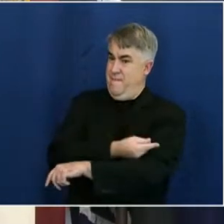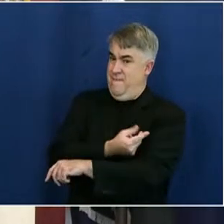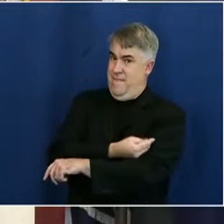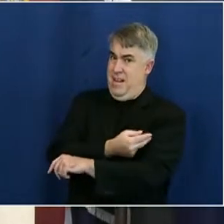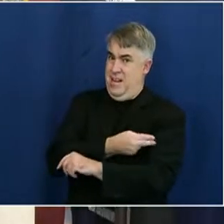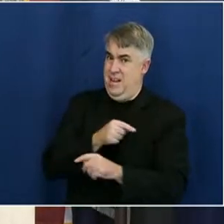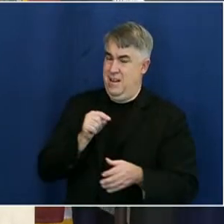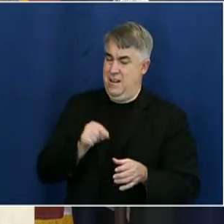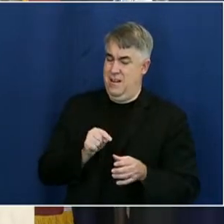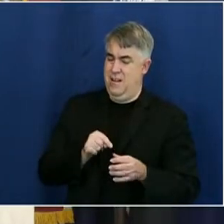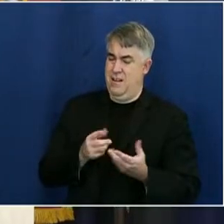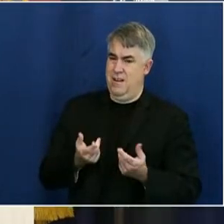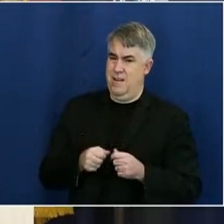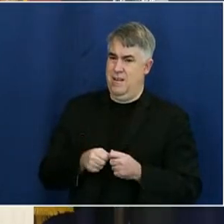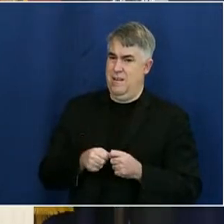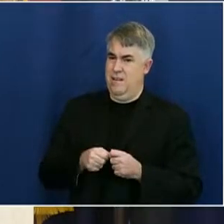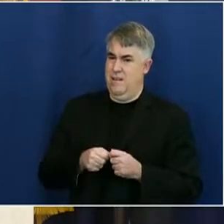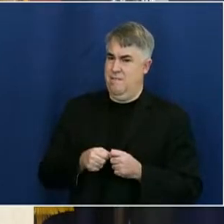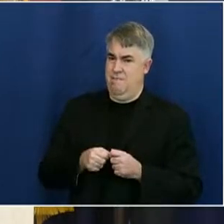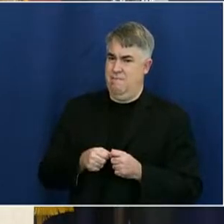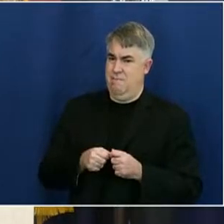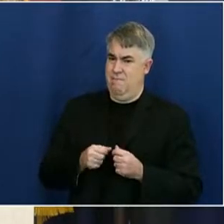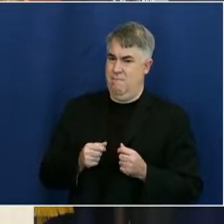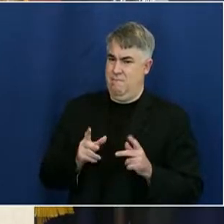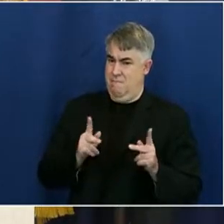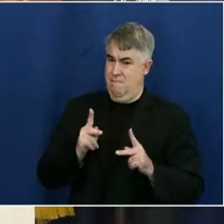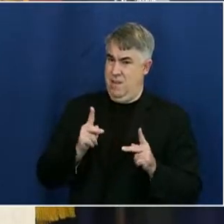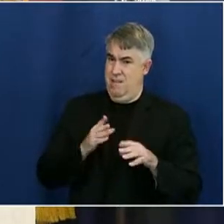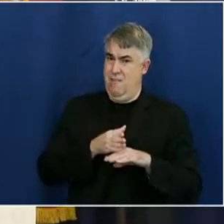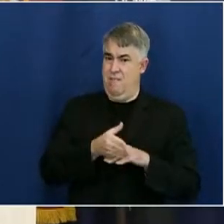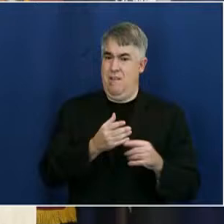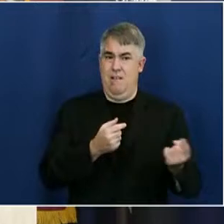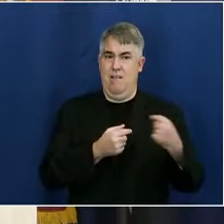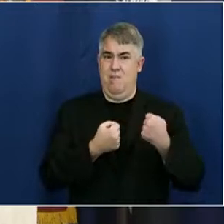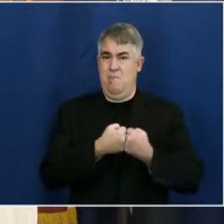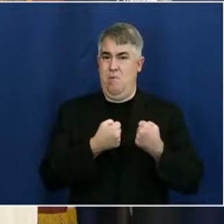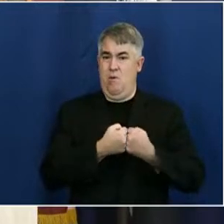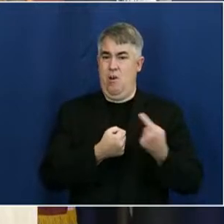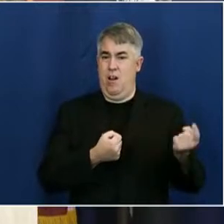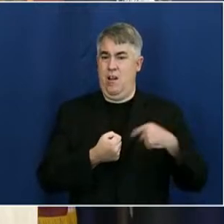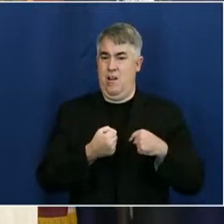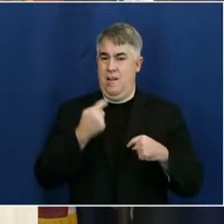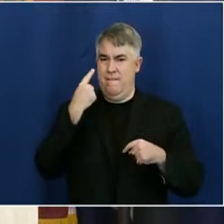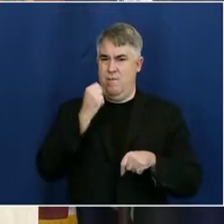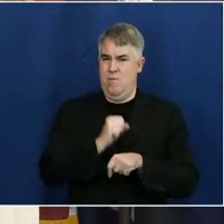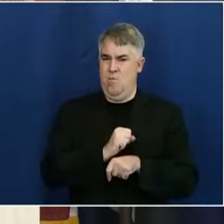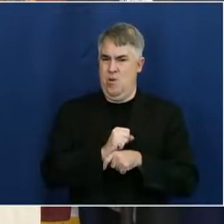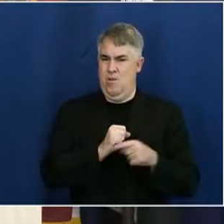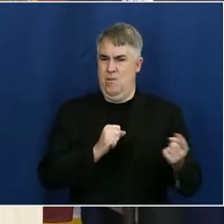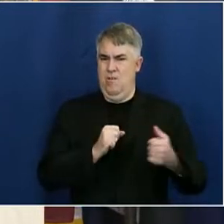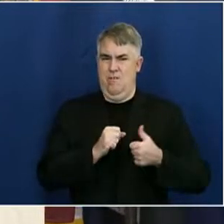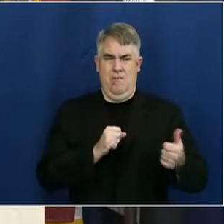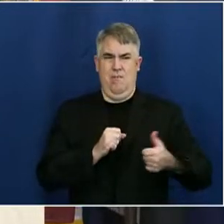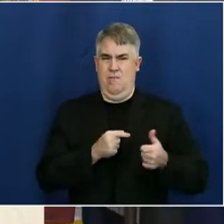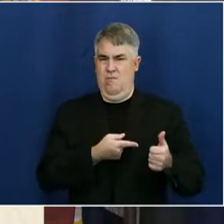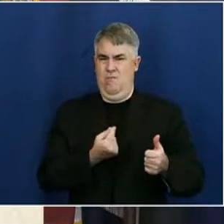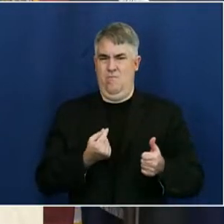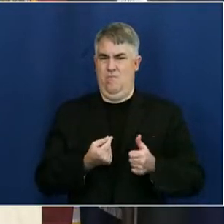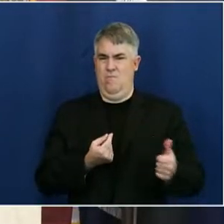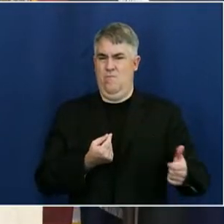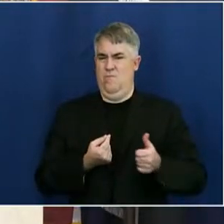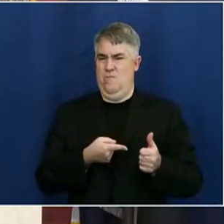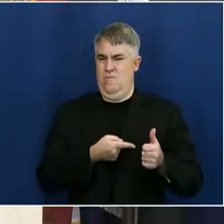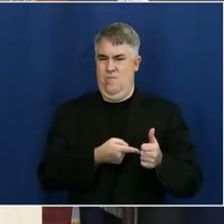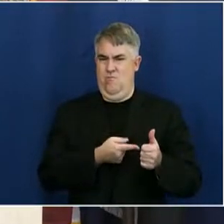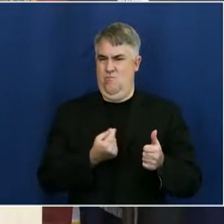border, which people are still crossing for work. So how is the county planning to work with public